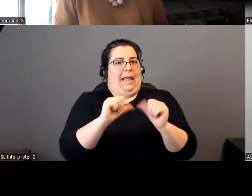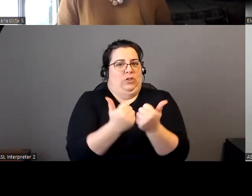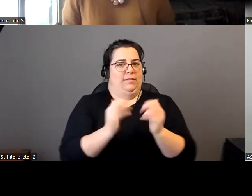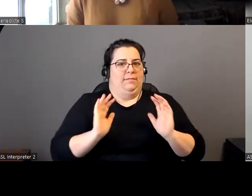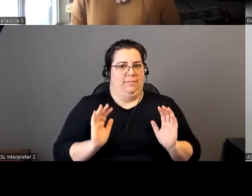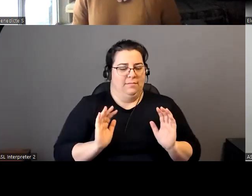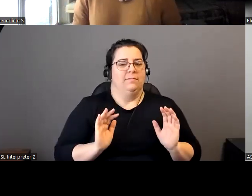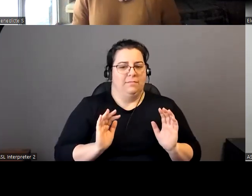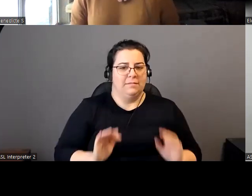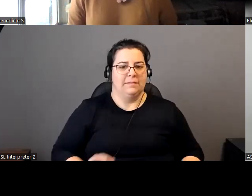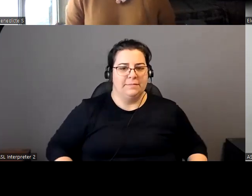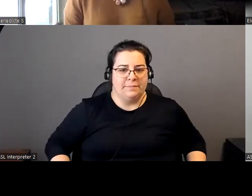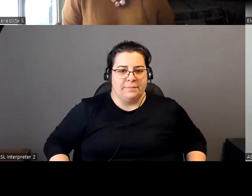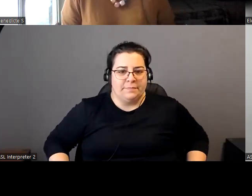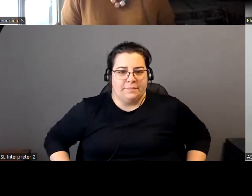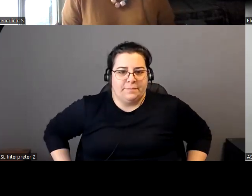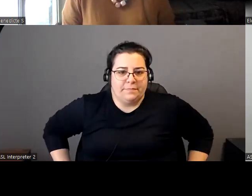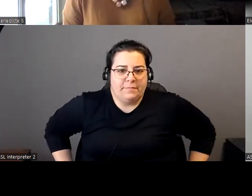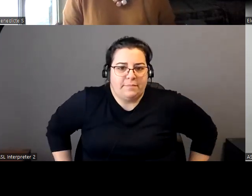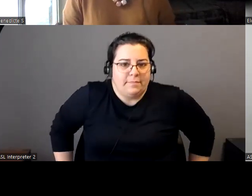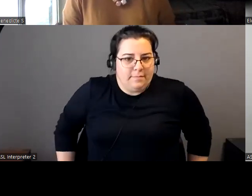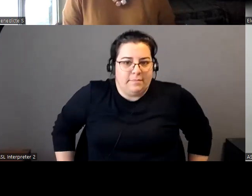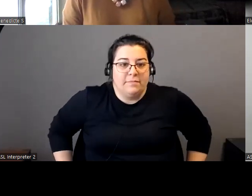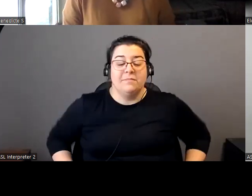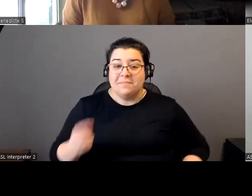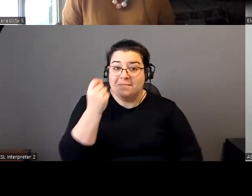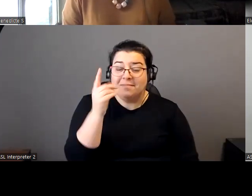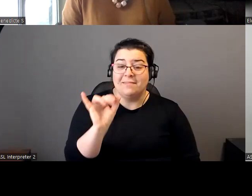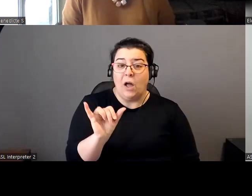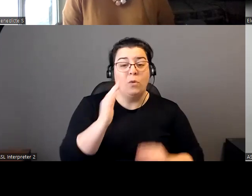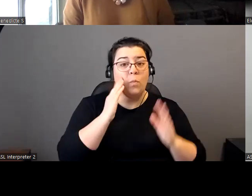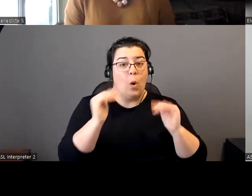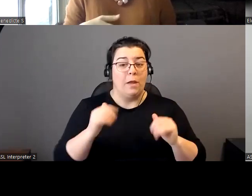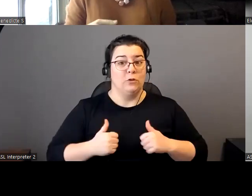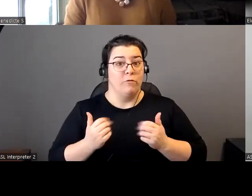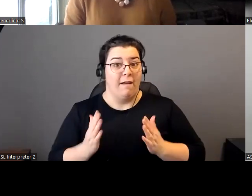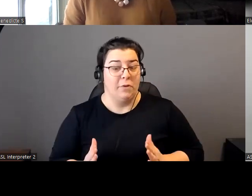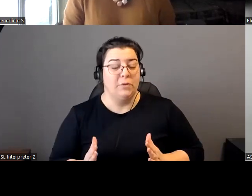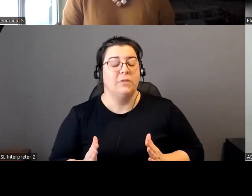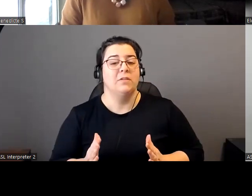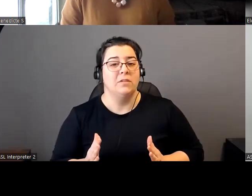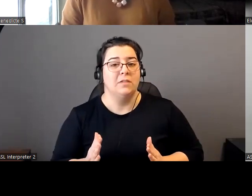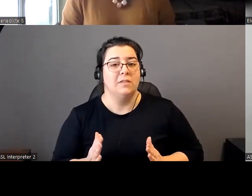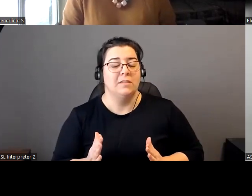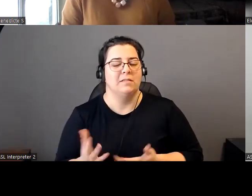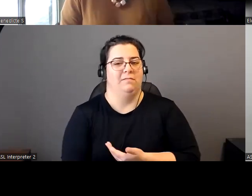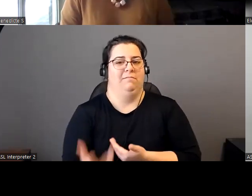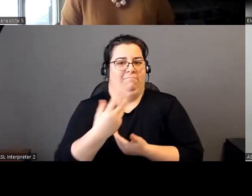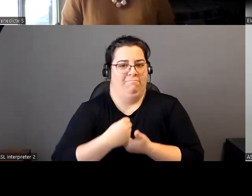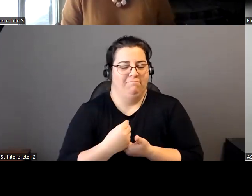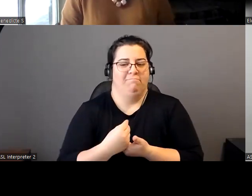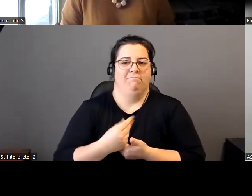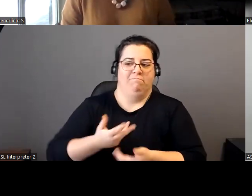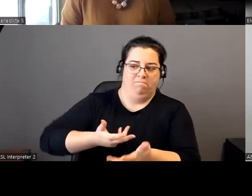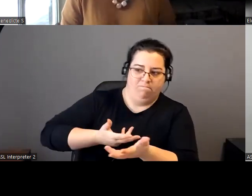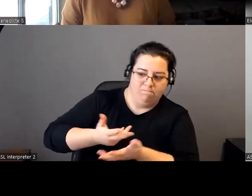was about to add, we're also hoping to connect with survivors a little bit later on, and kind of engage in conversation